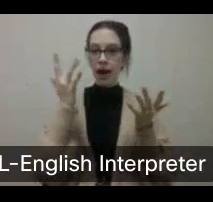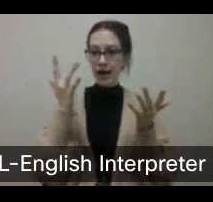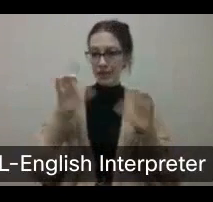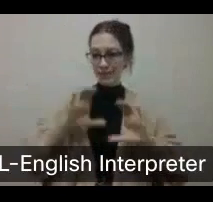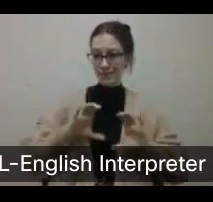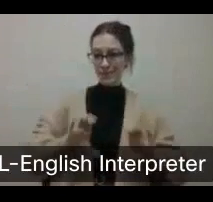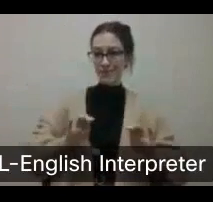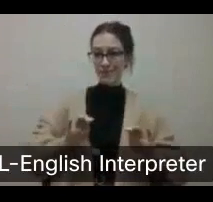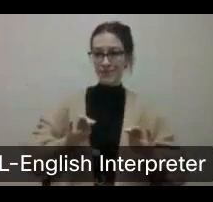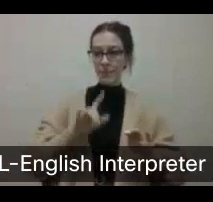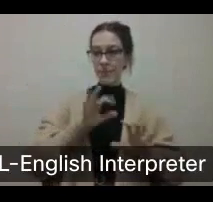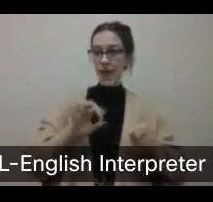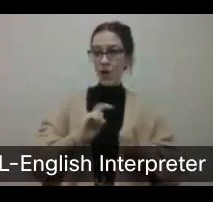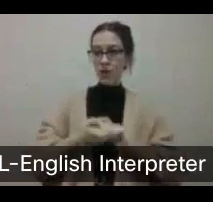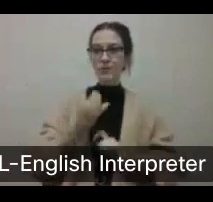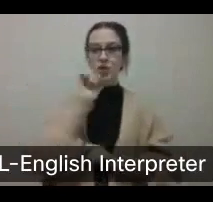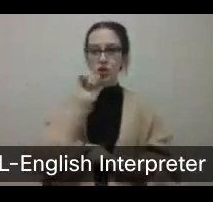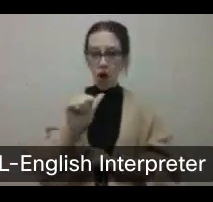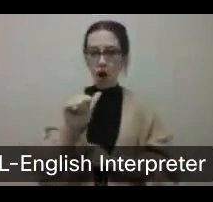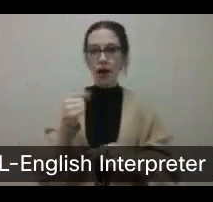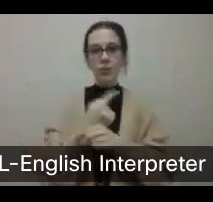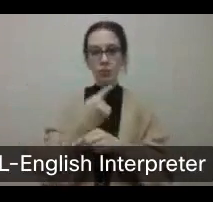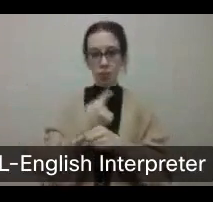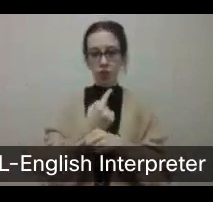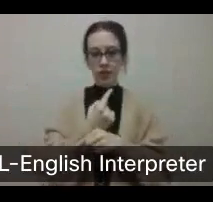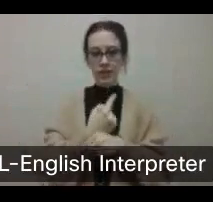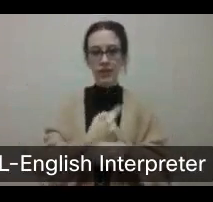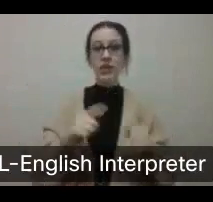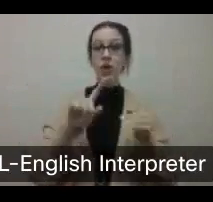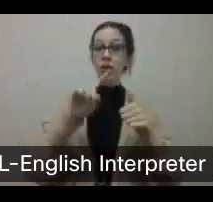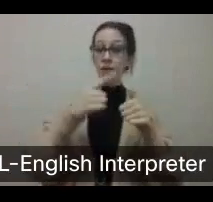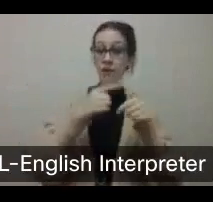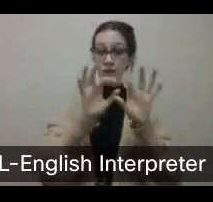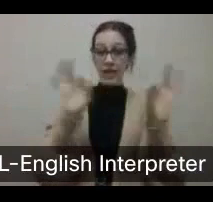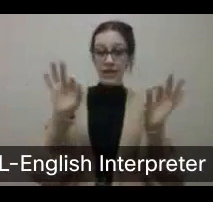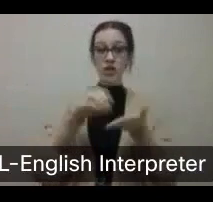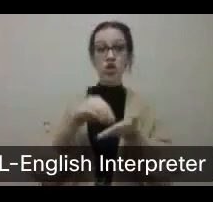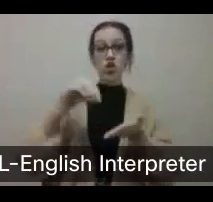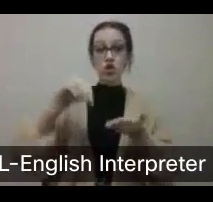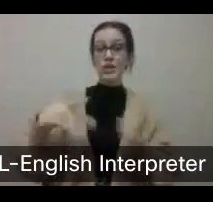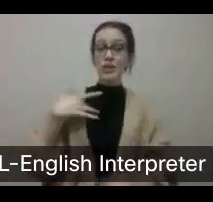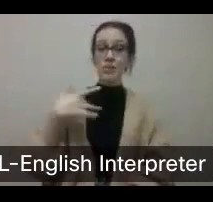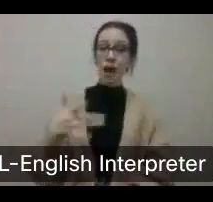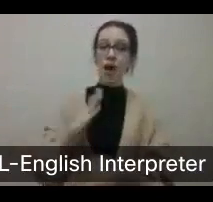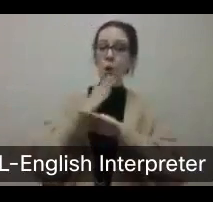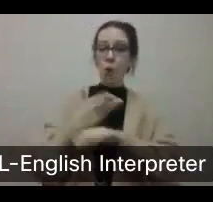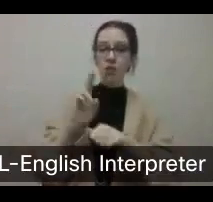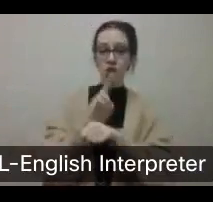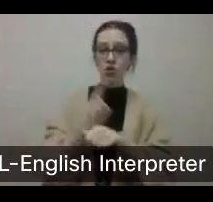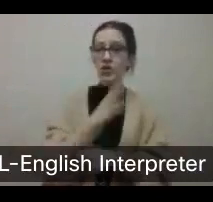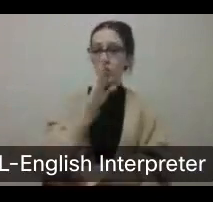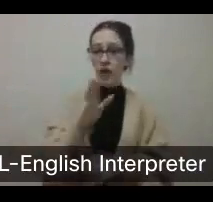paraphrase. The first sentence from the original says, students frequently overuse direct quotations in taking